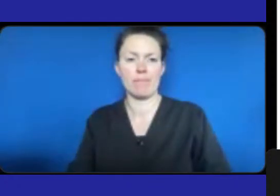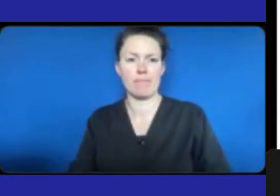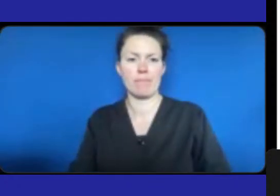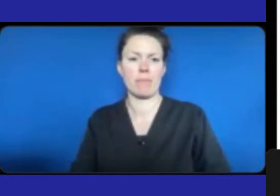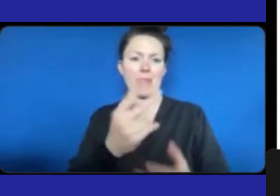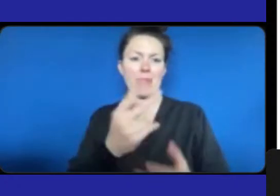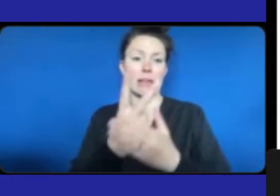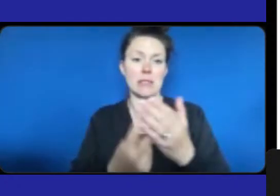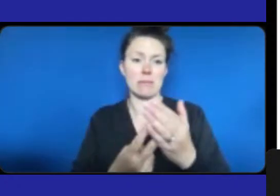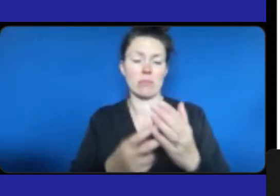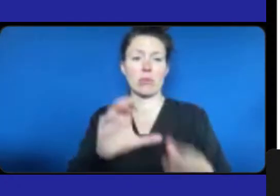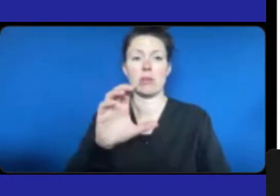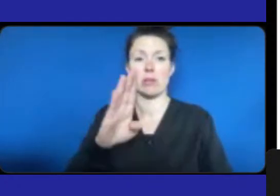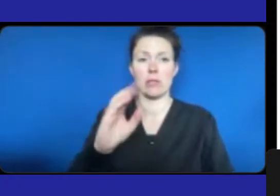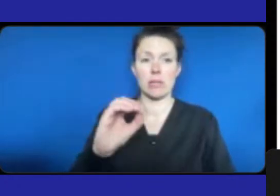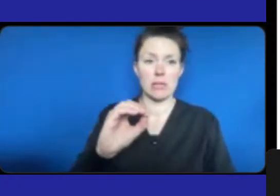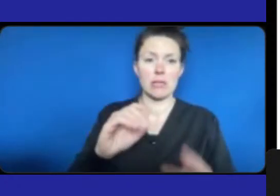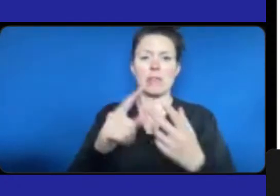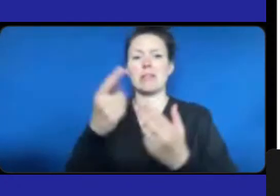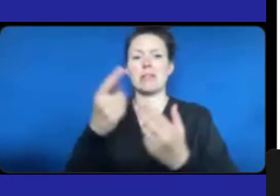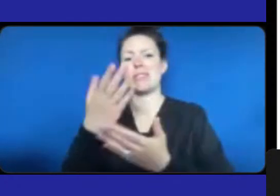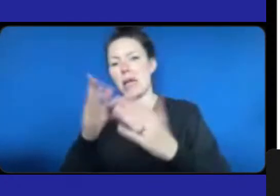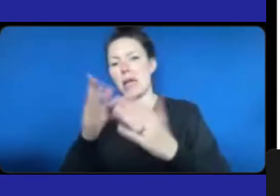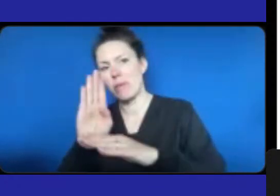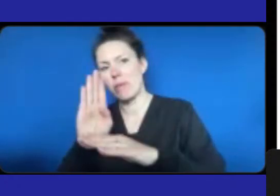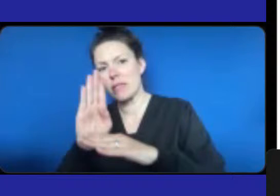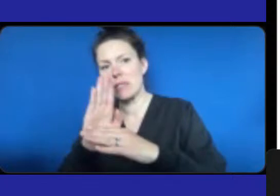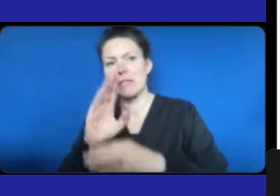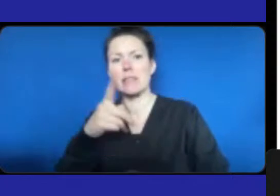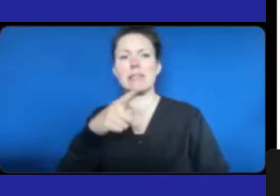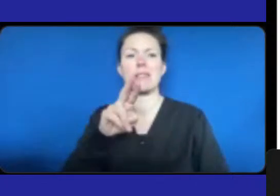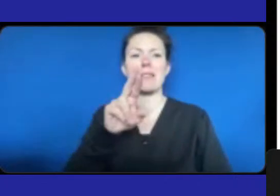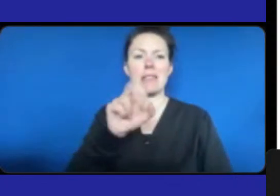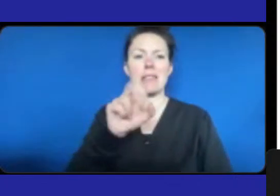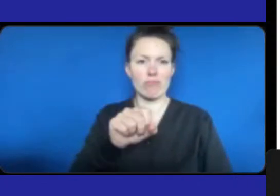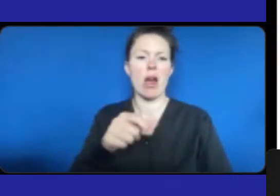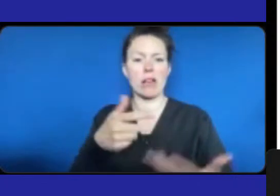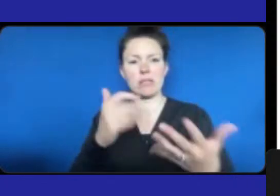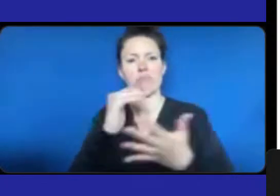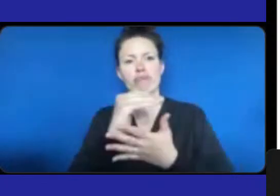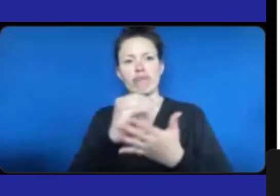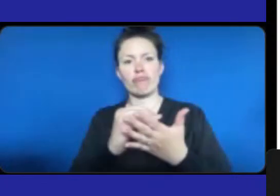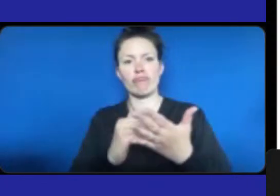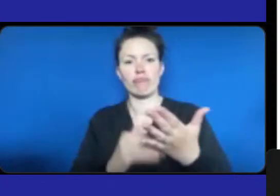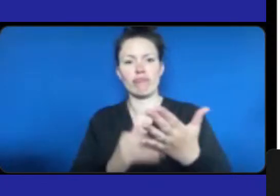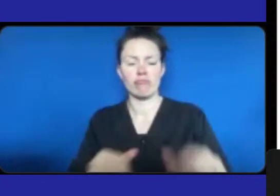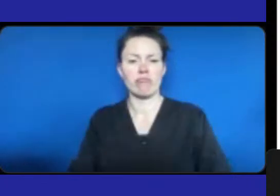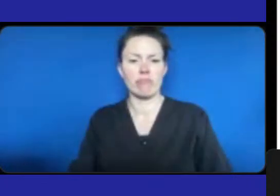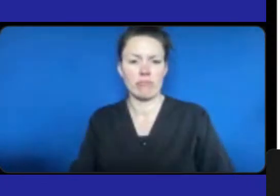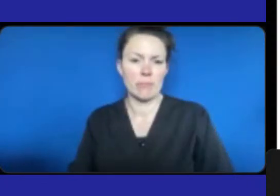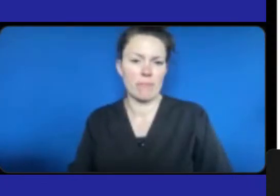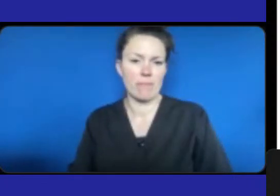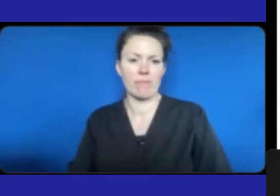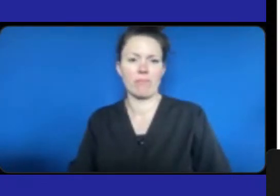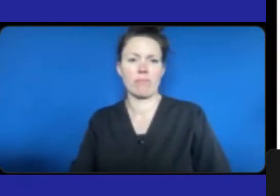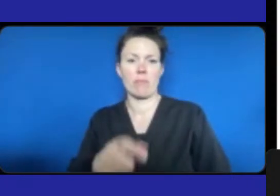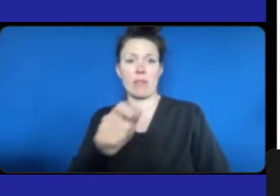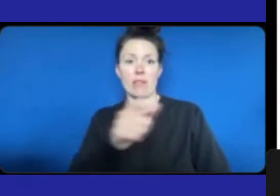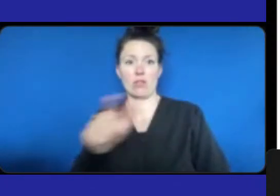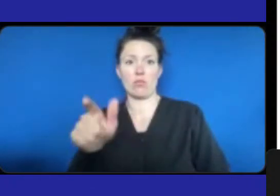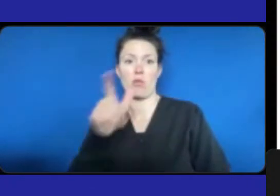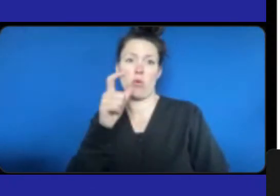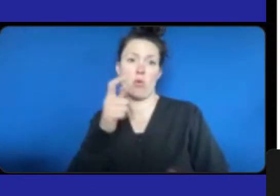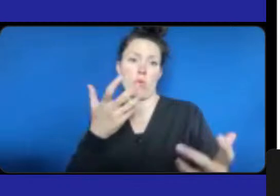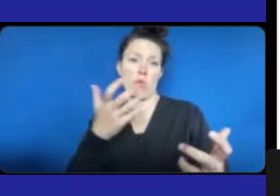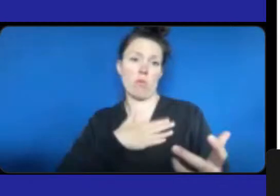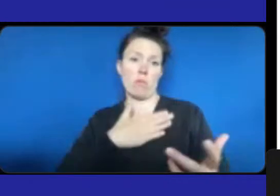Both CBOs, some businesses, press, as many, frankly, as wanted to participate. We were delighted to have them.